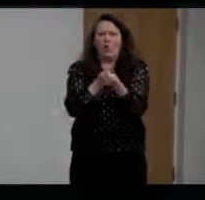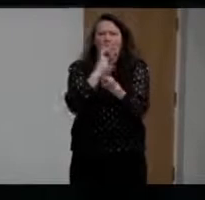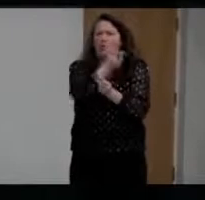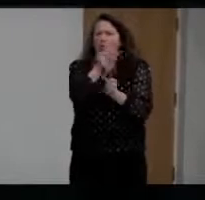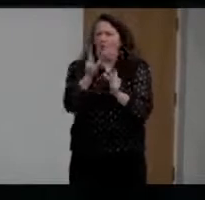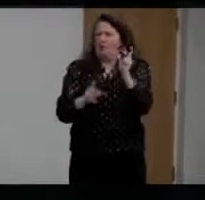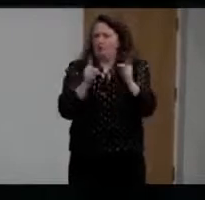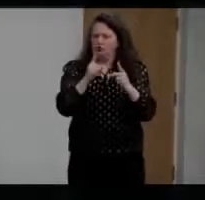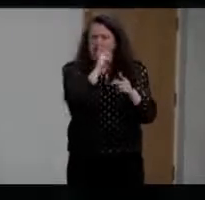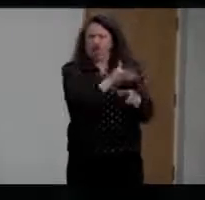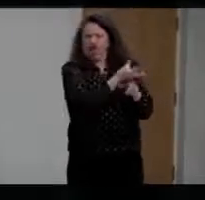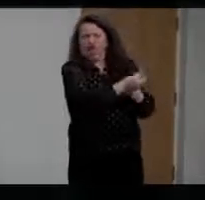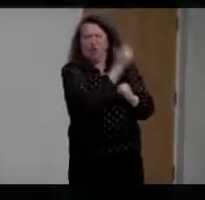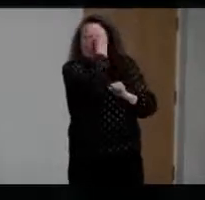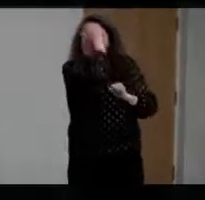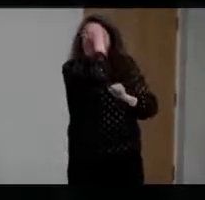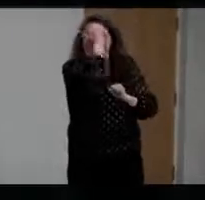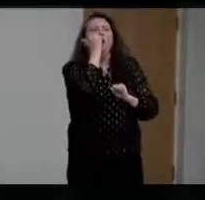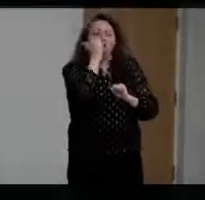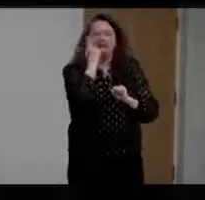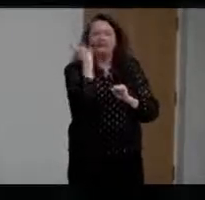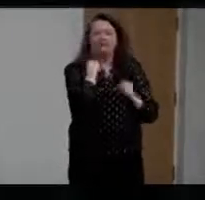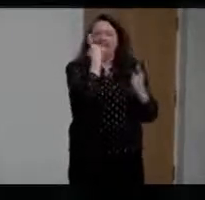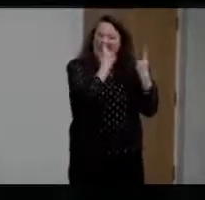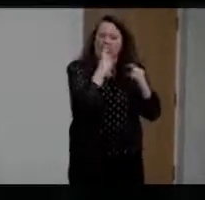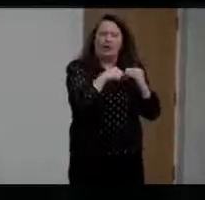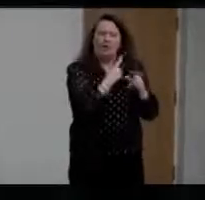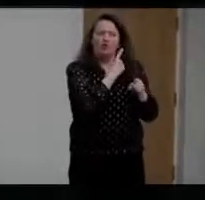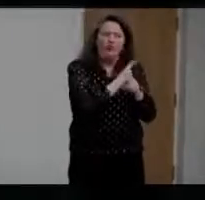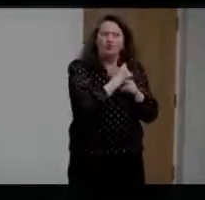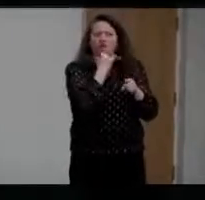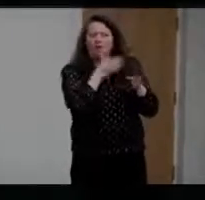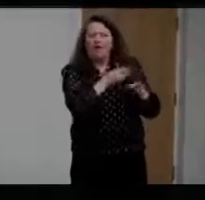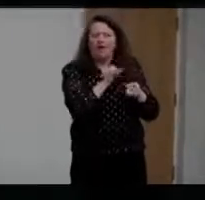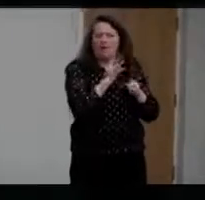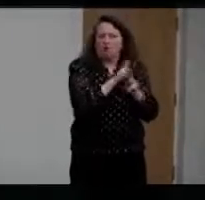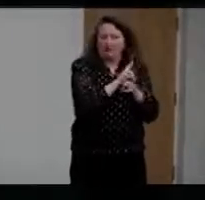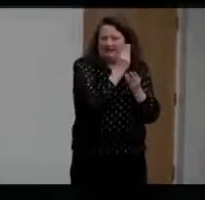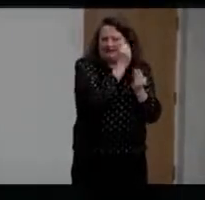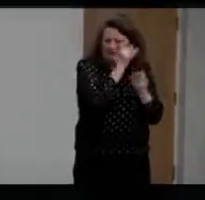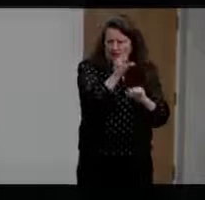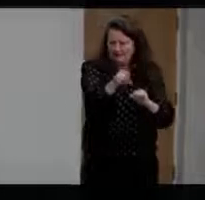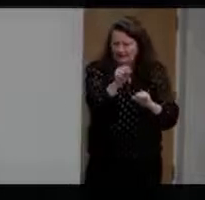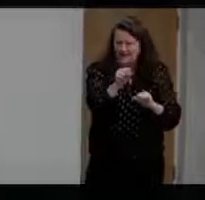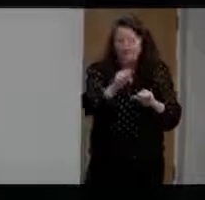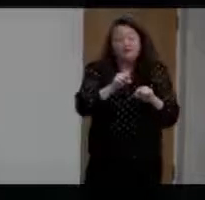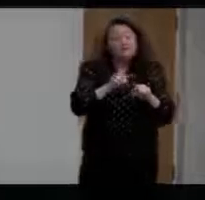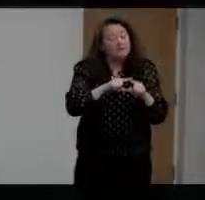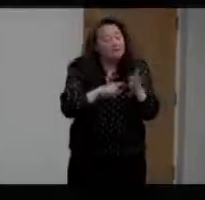radar. People, I think, assume there's a bit of something happening behind the curtain with